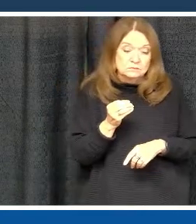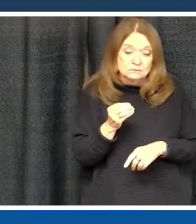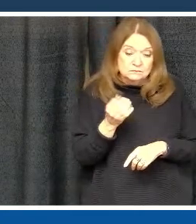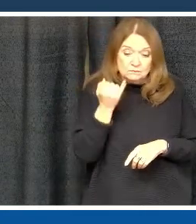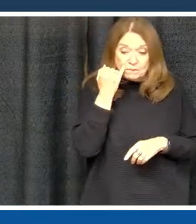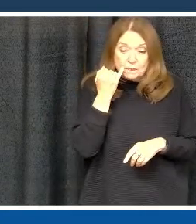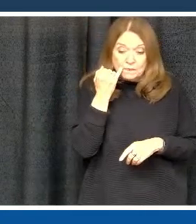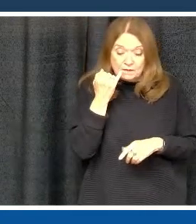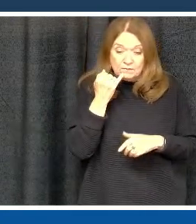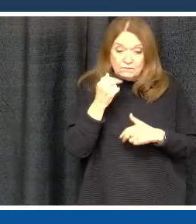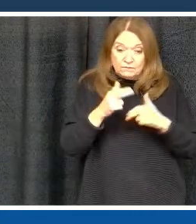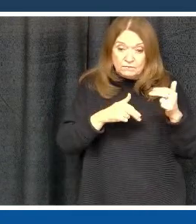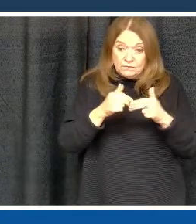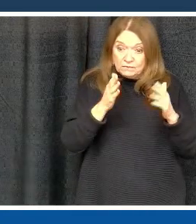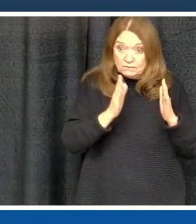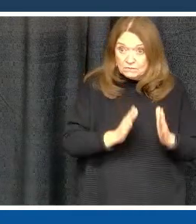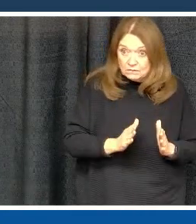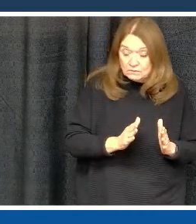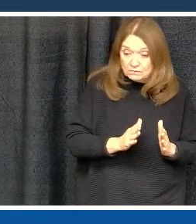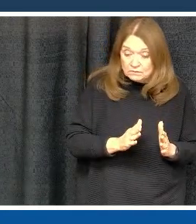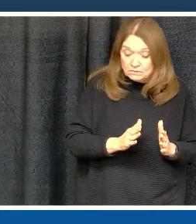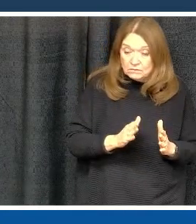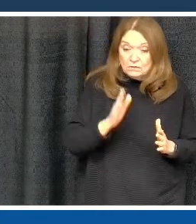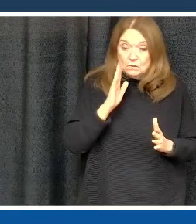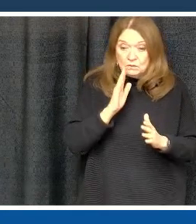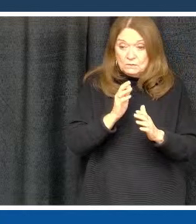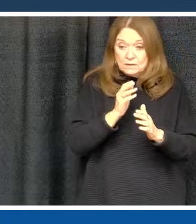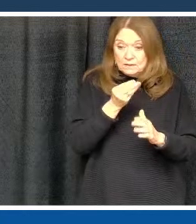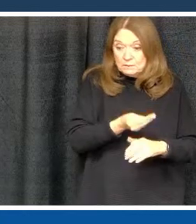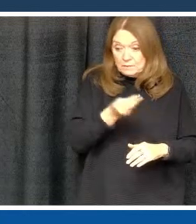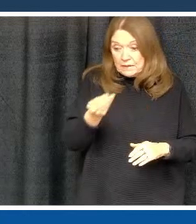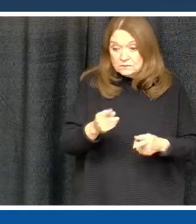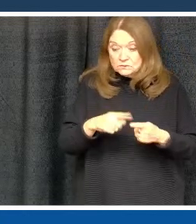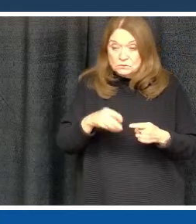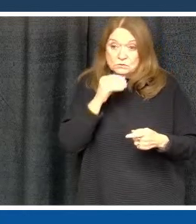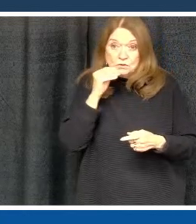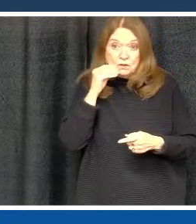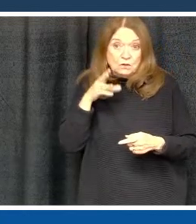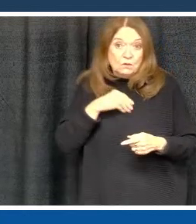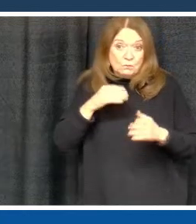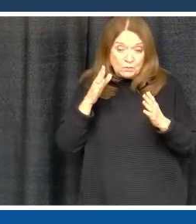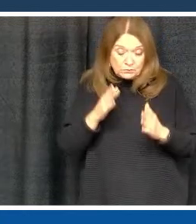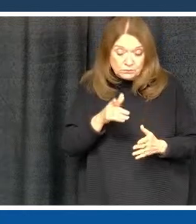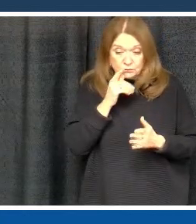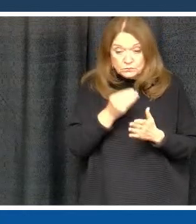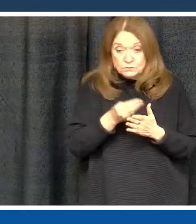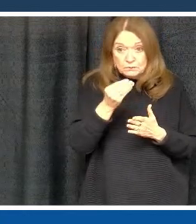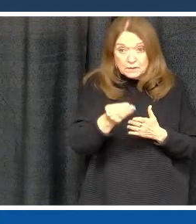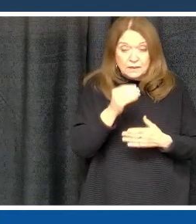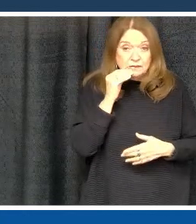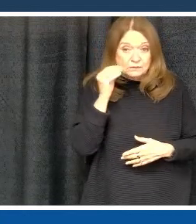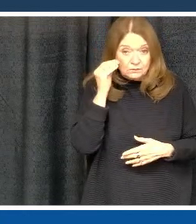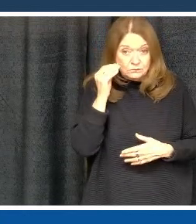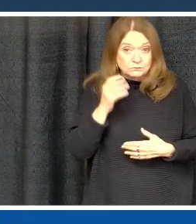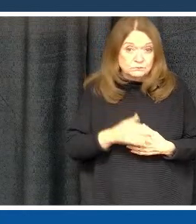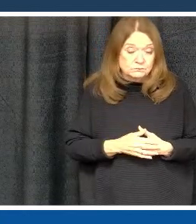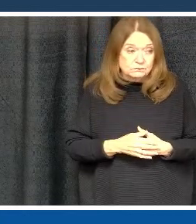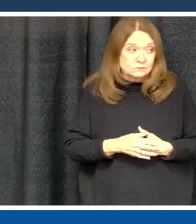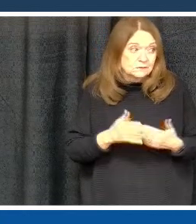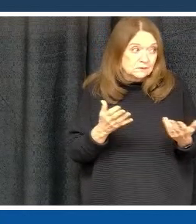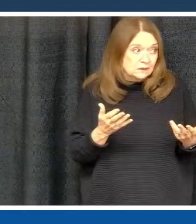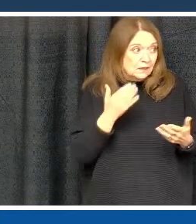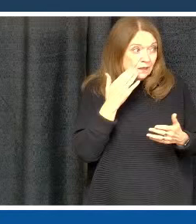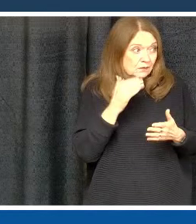if the developer is building or the builder is building, it's going to be passed along to the homeowner. Correct. The purchaser of the home. I mean,